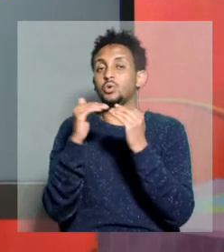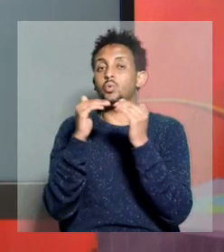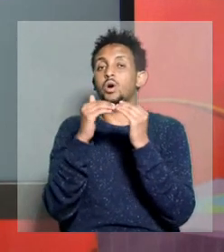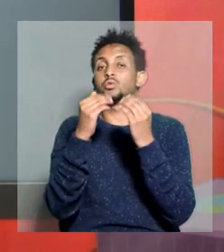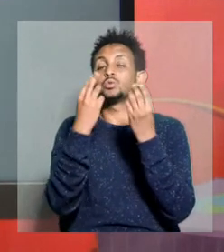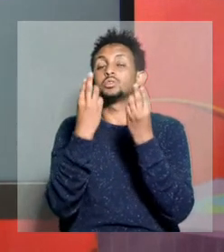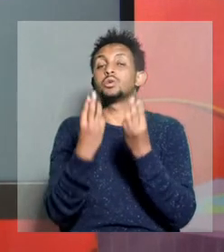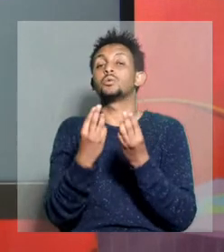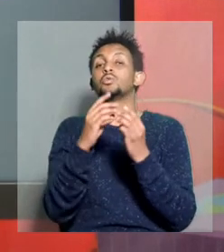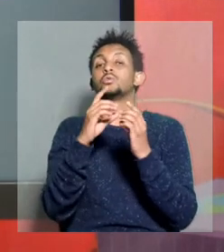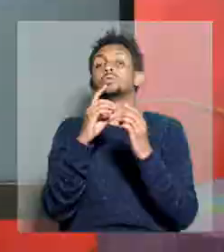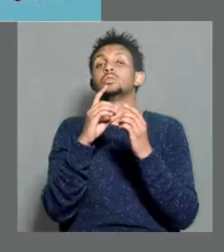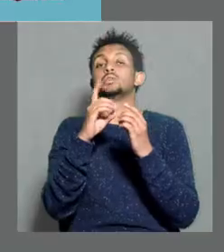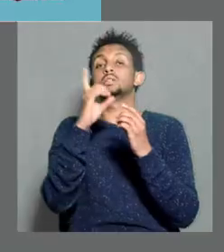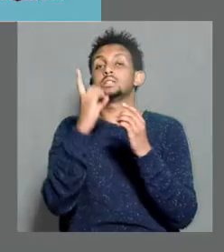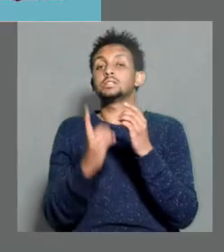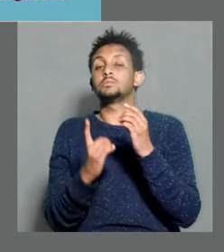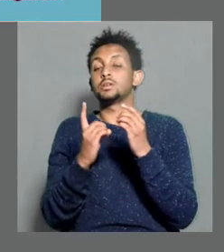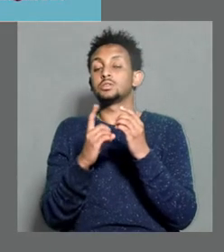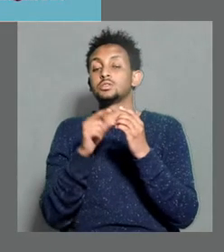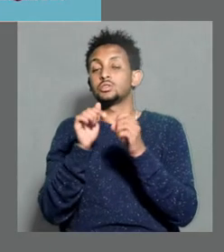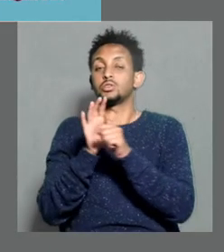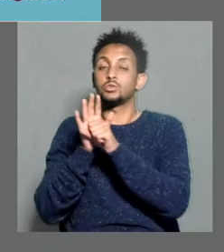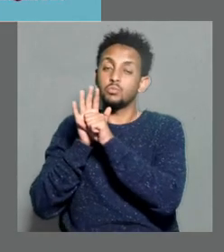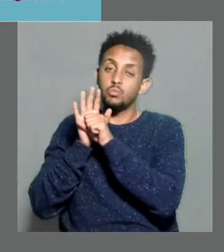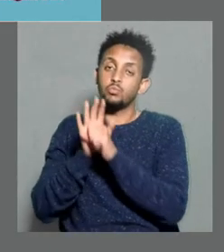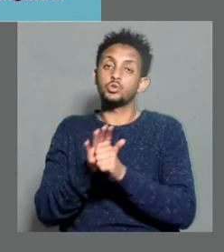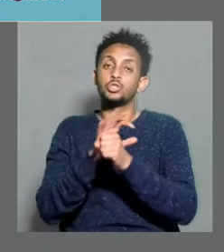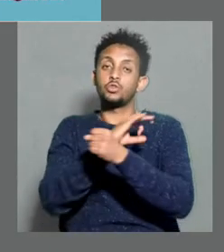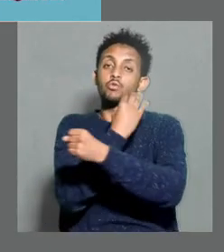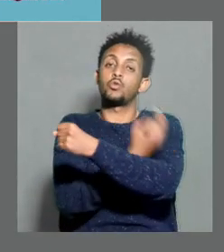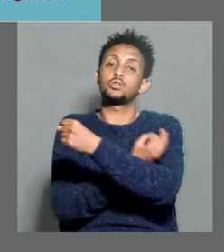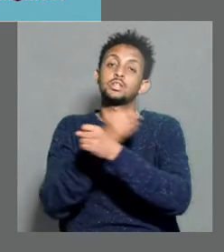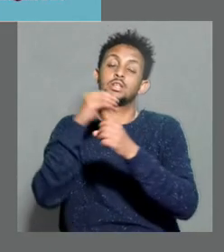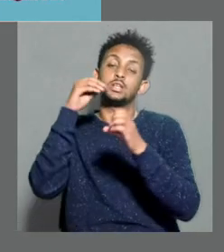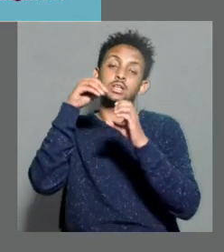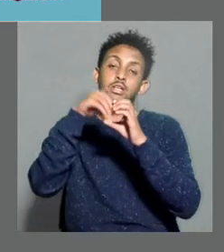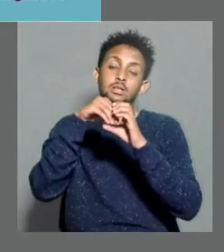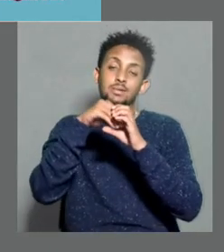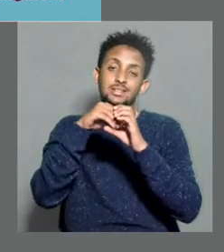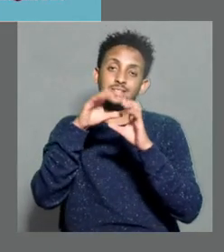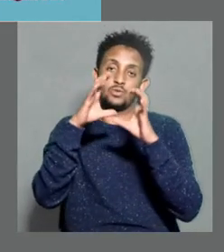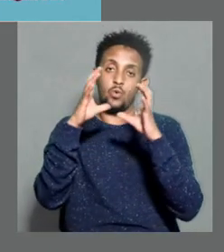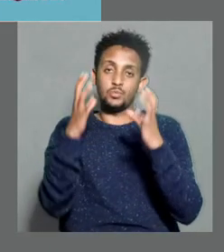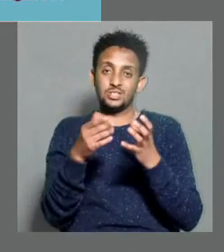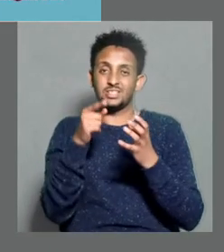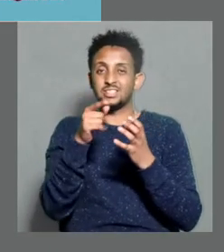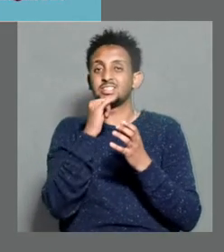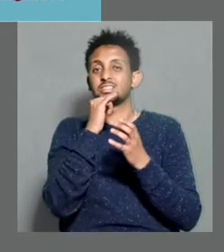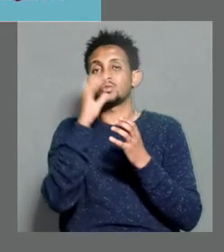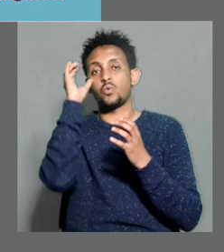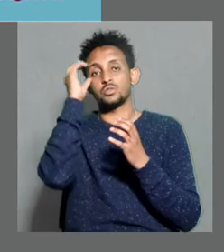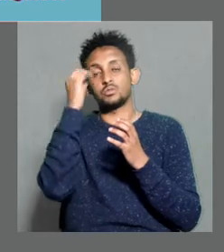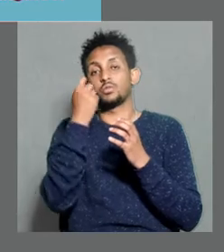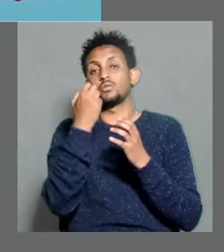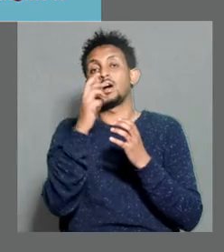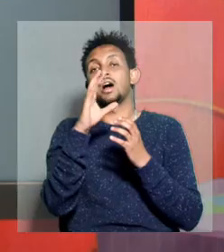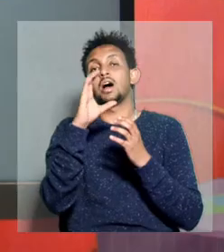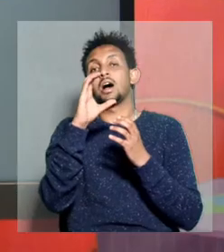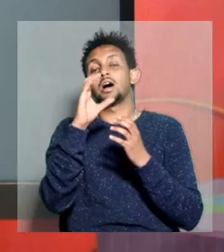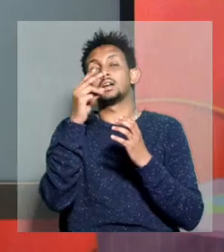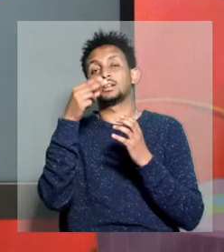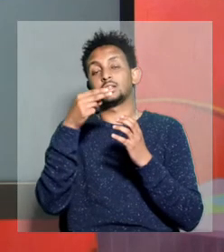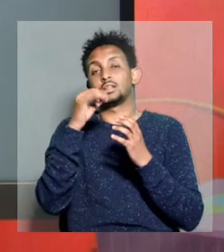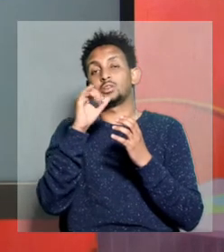to the weight of the displaced fluid. There will be a pushing force on the immersed objects. This is the concept of Archimedes'